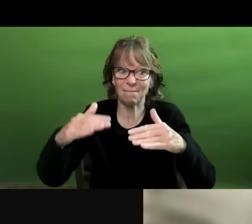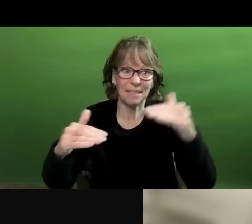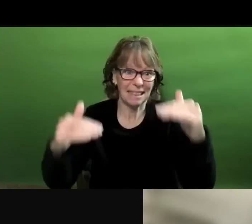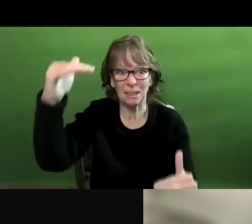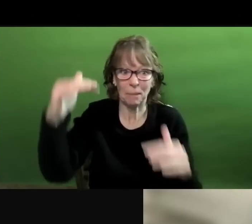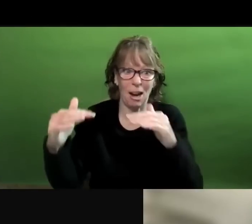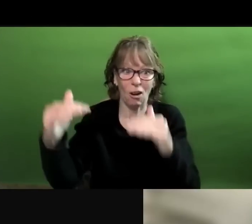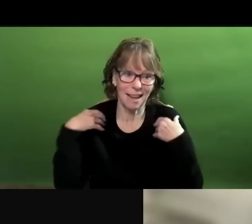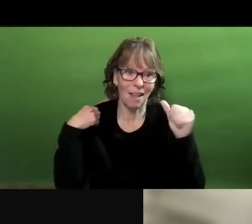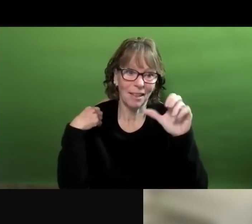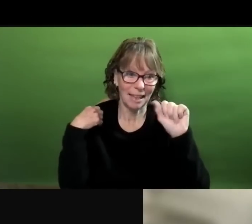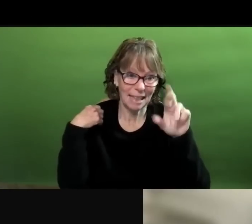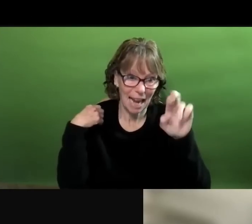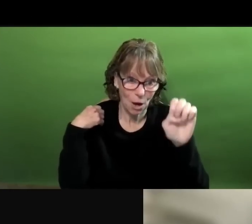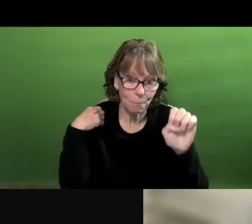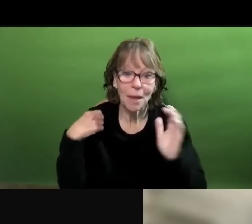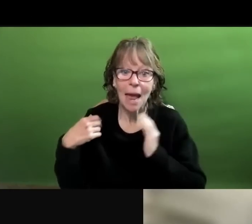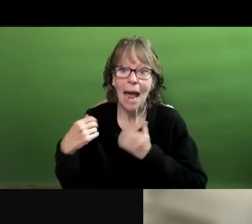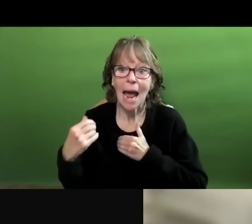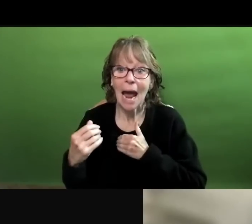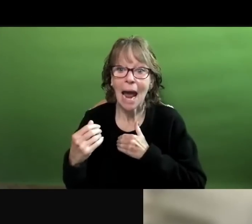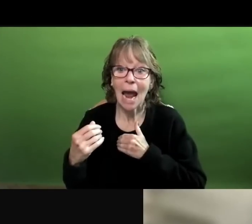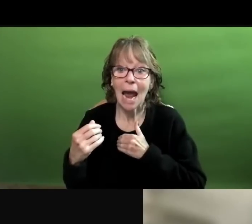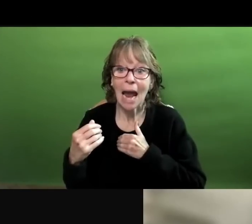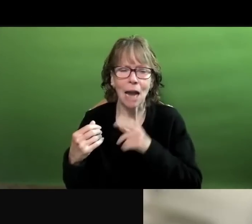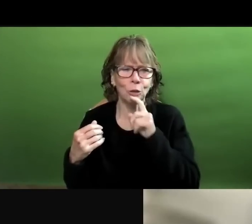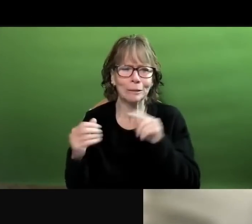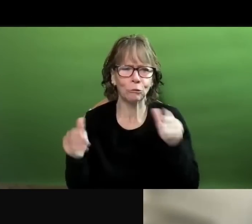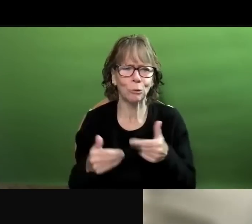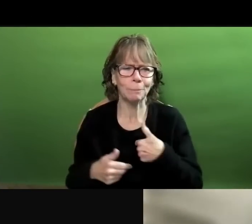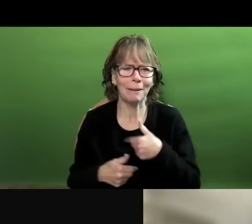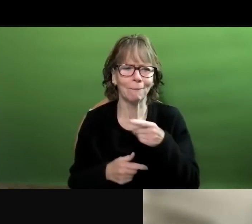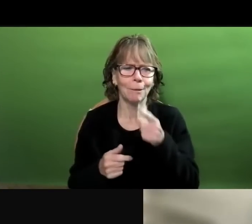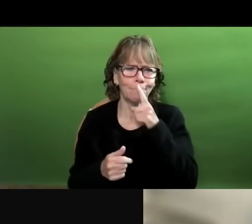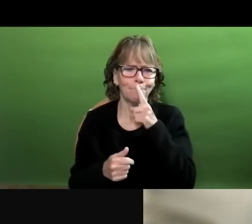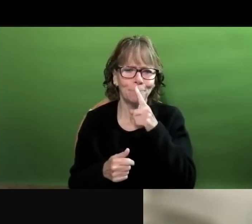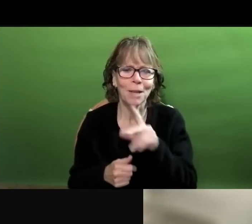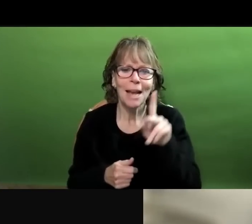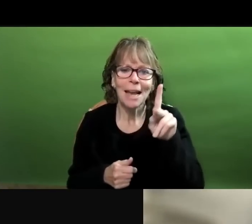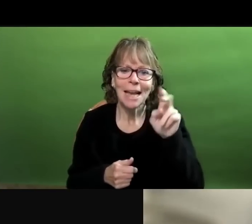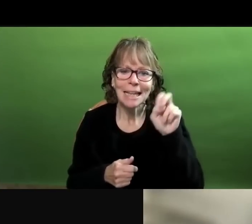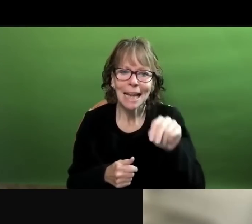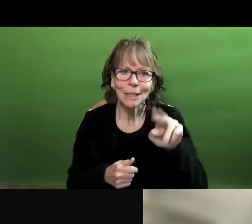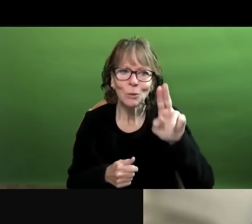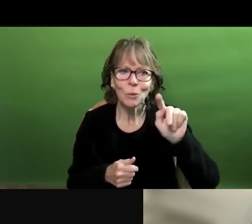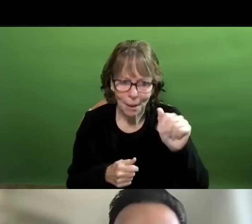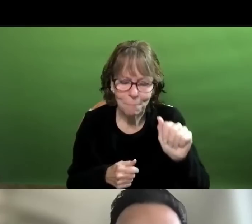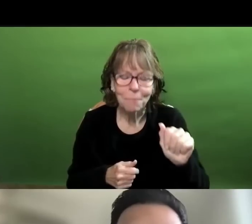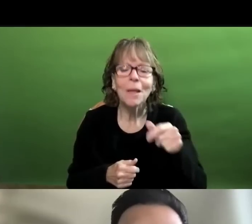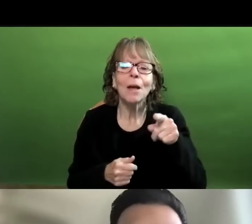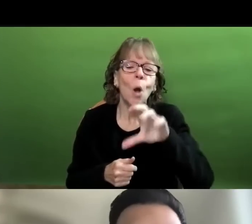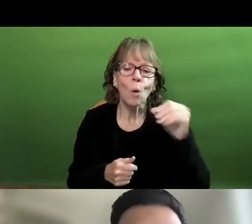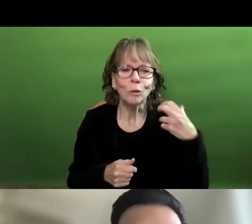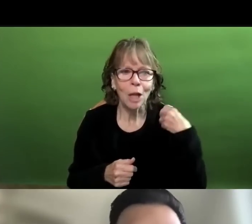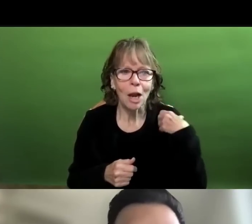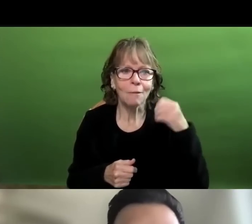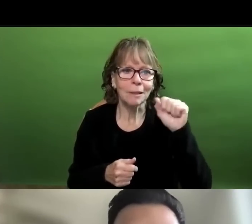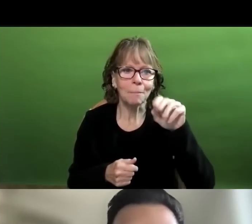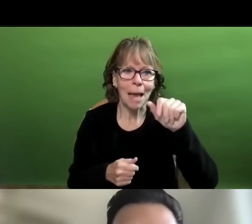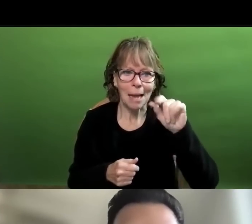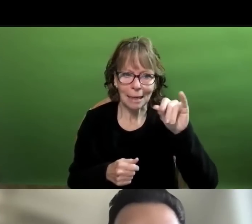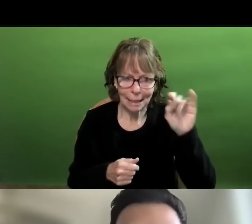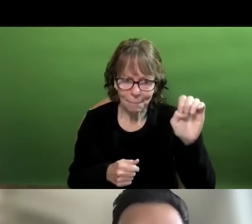I'm really excited to introduce our two speakers. Oh, I should introduce myself as well. My name is Ken Sutha. I am co-chair of SMATI. I am